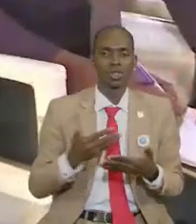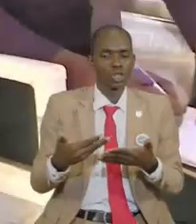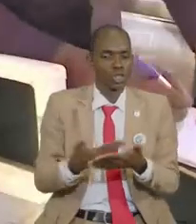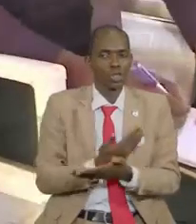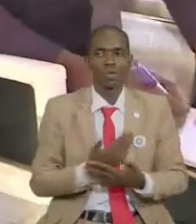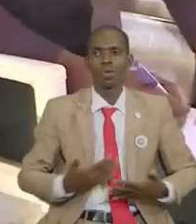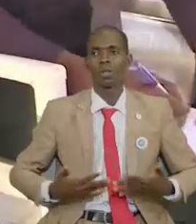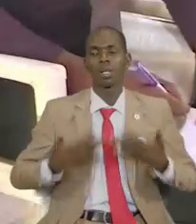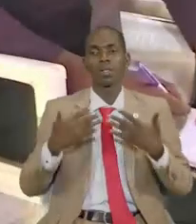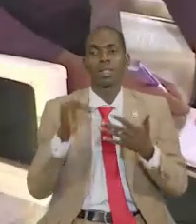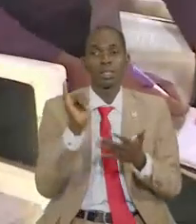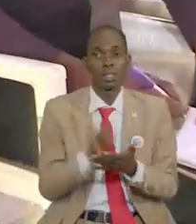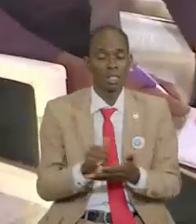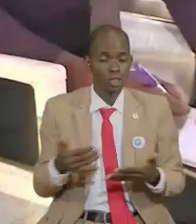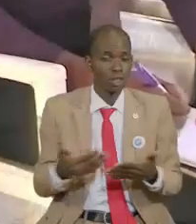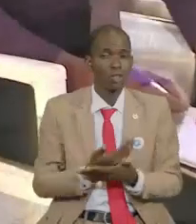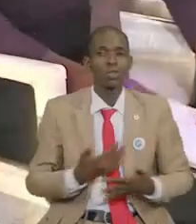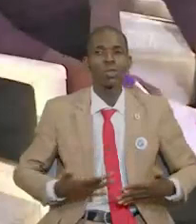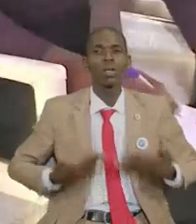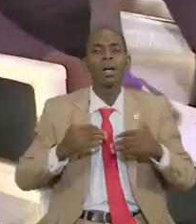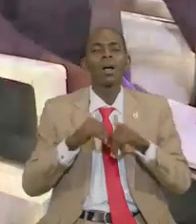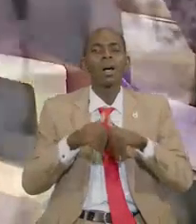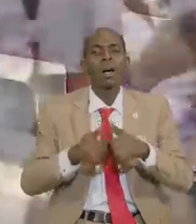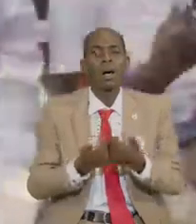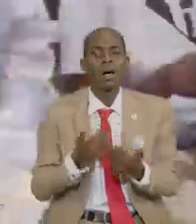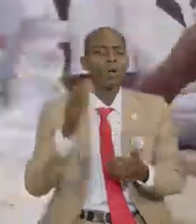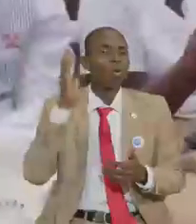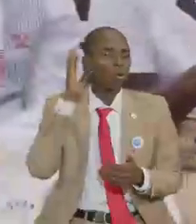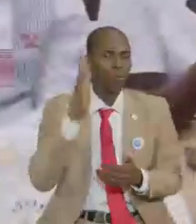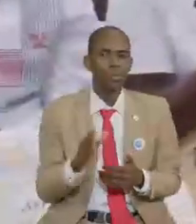That new life, how will it be lived?